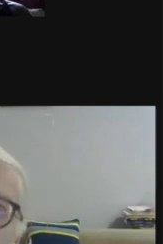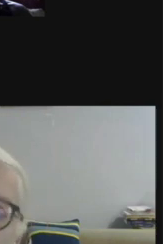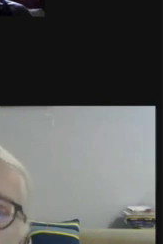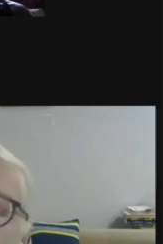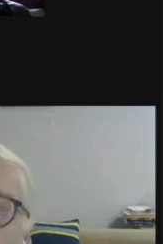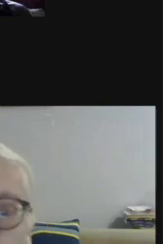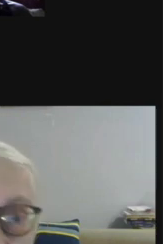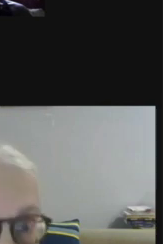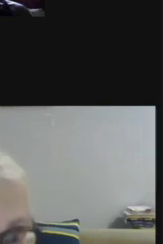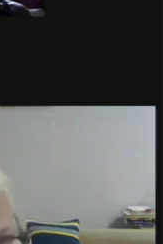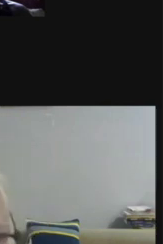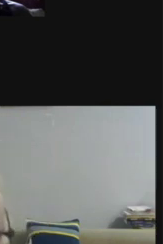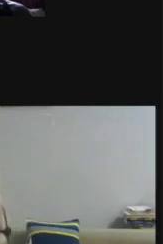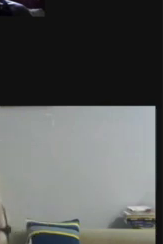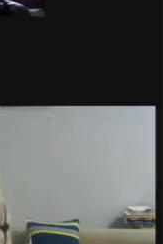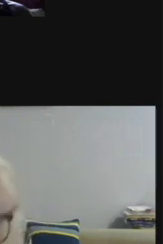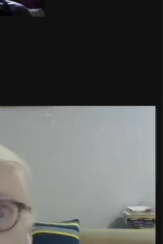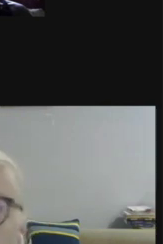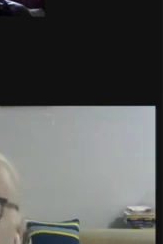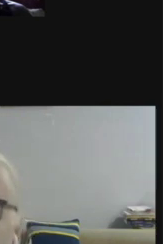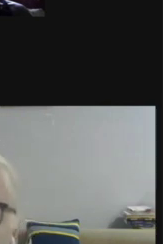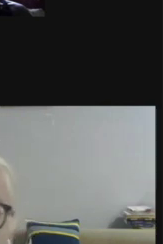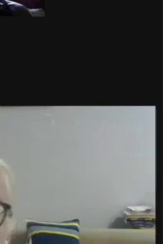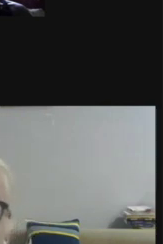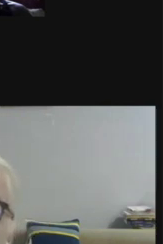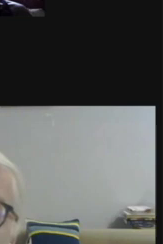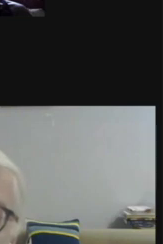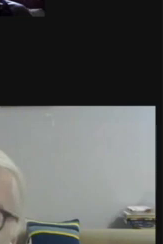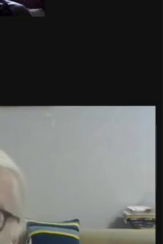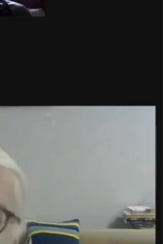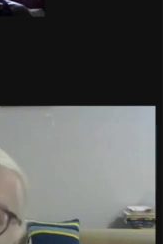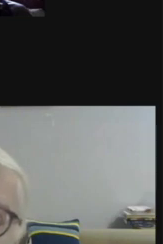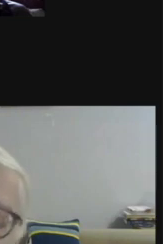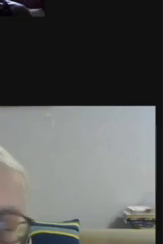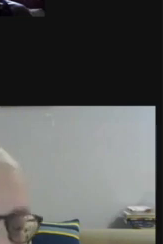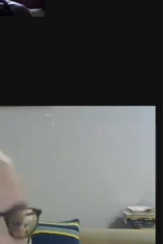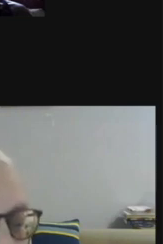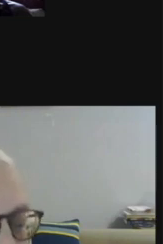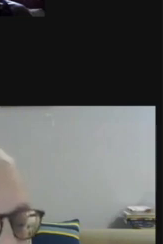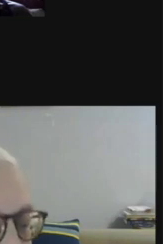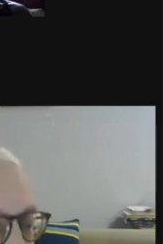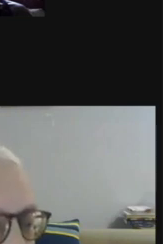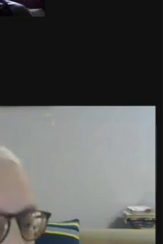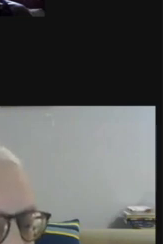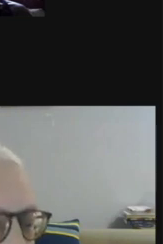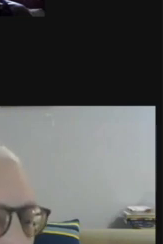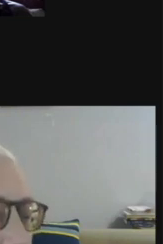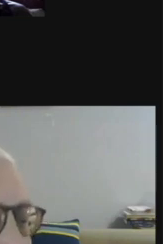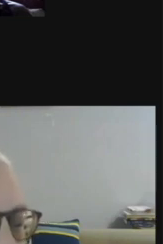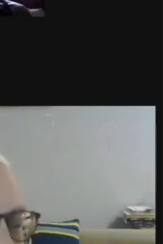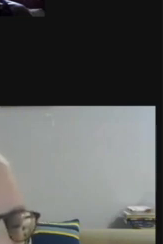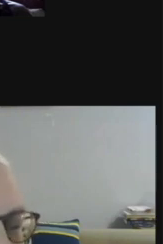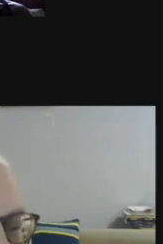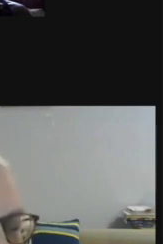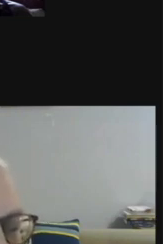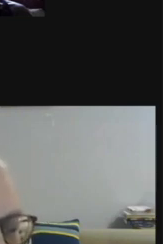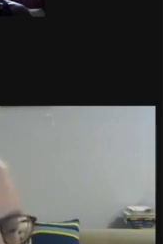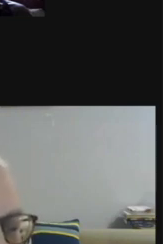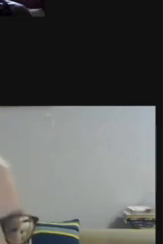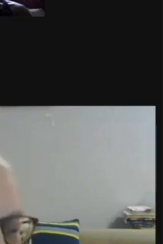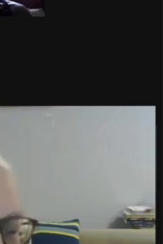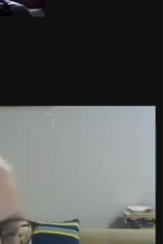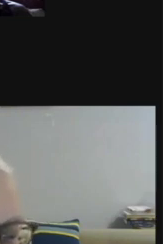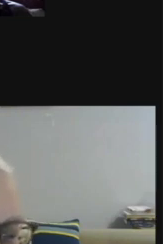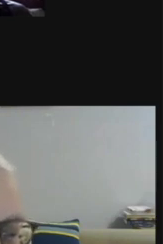at 2:00. And it's going to be about national parks. And I've just started doing that. I think we may play a game